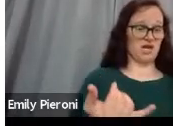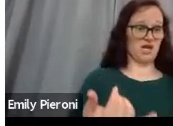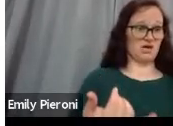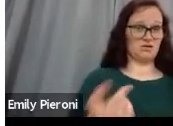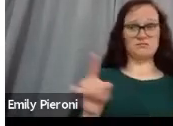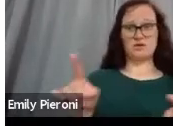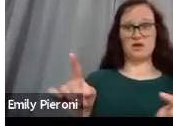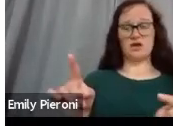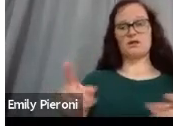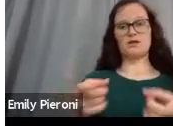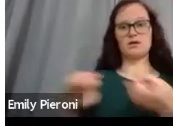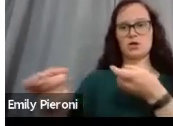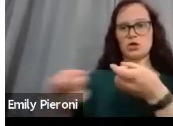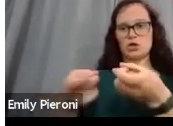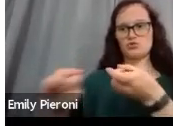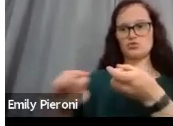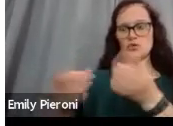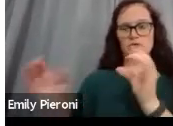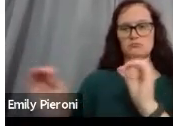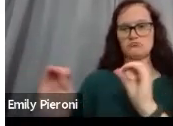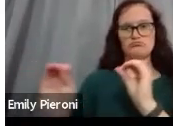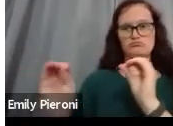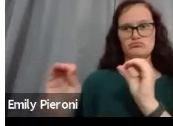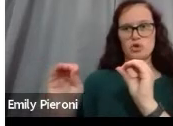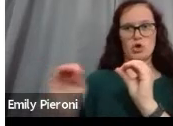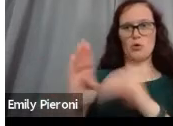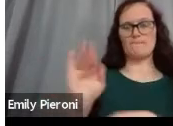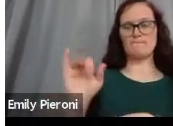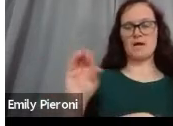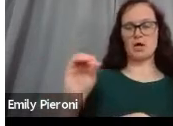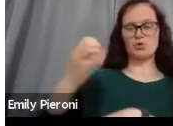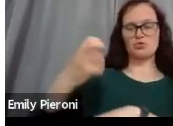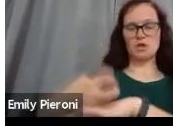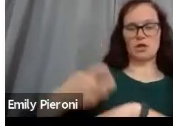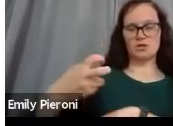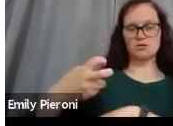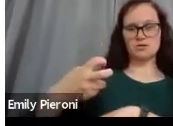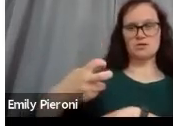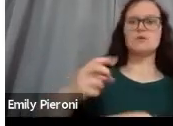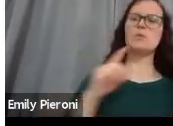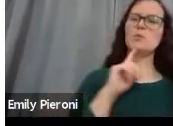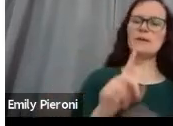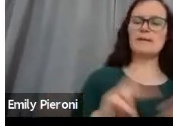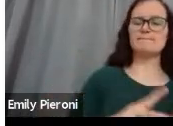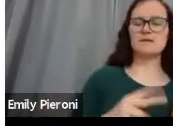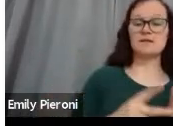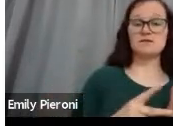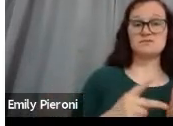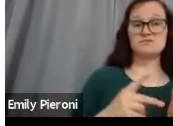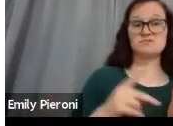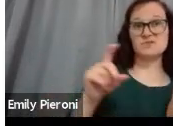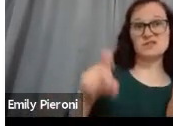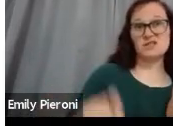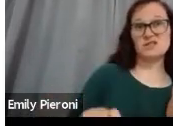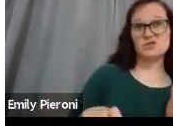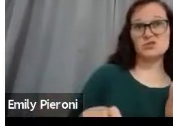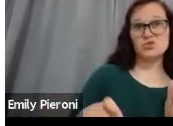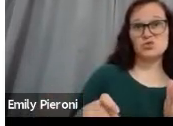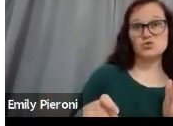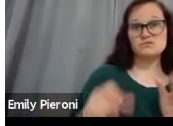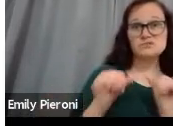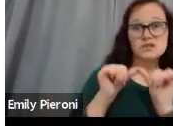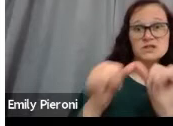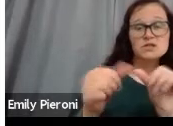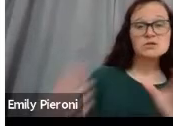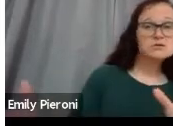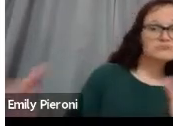that received no treatments. So the take-home messages on this is that, do we need to keep applying some type of